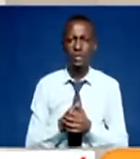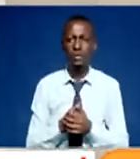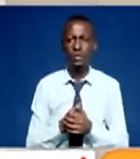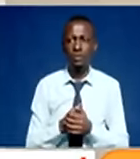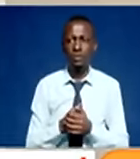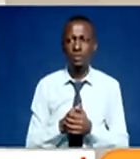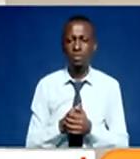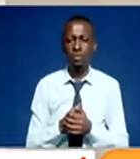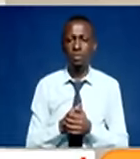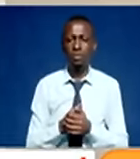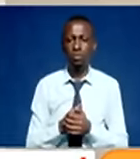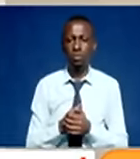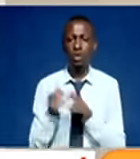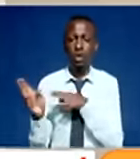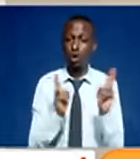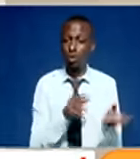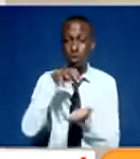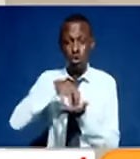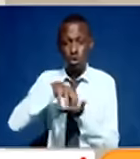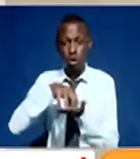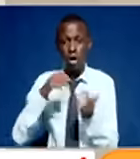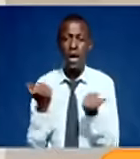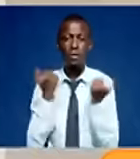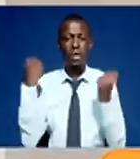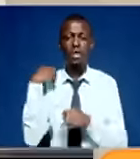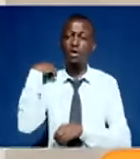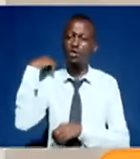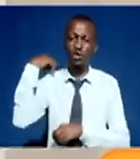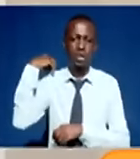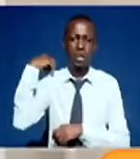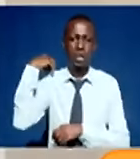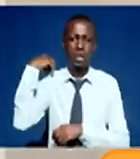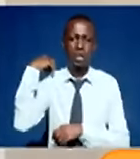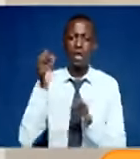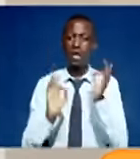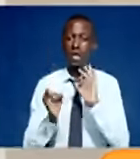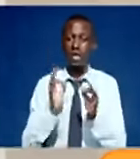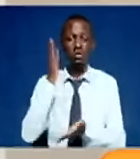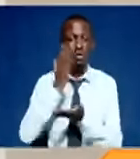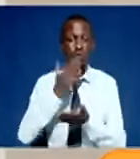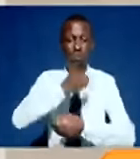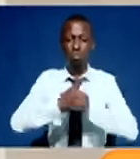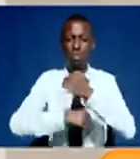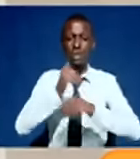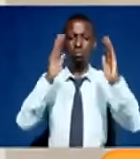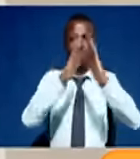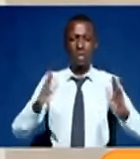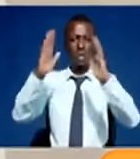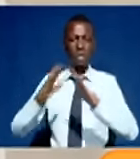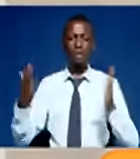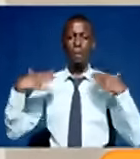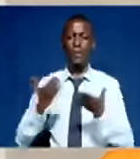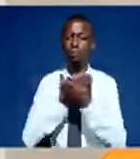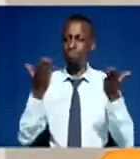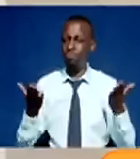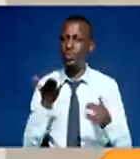been voluntary. That's the ideal situation. Make it voluntary, and if the houses are really being built, the people who